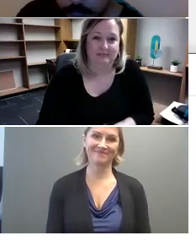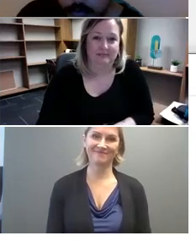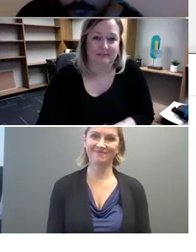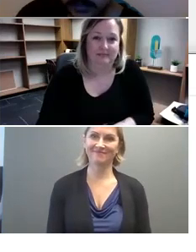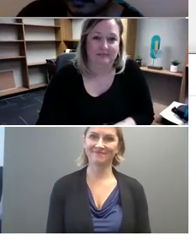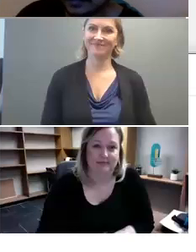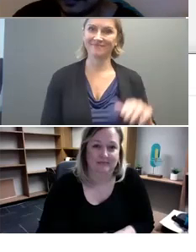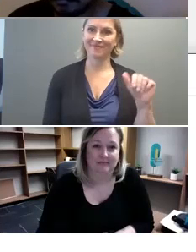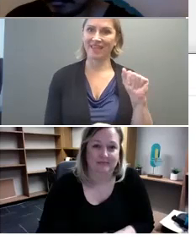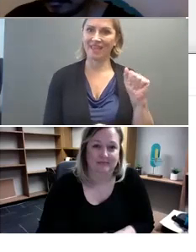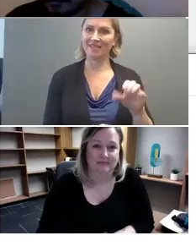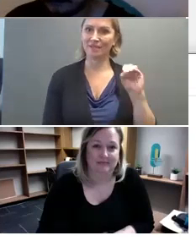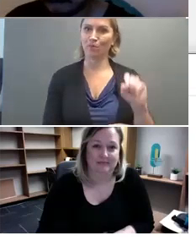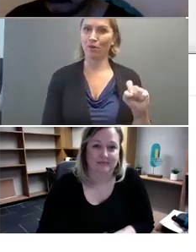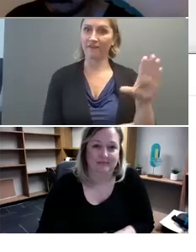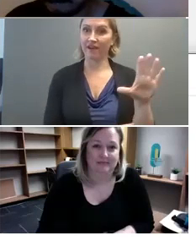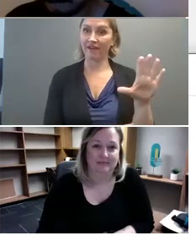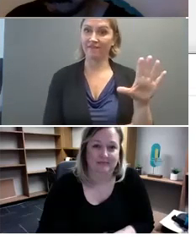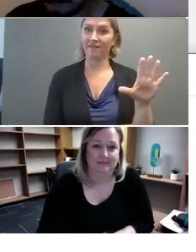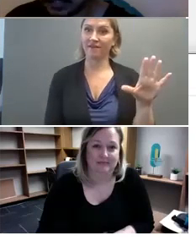SBA 0.5.